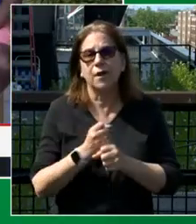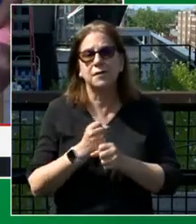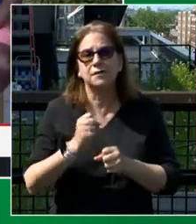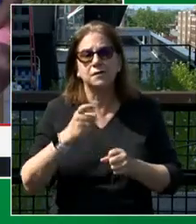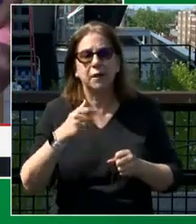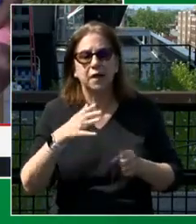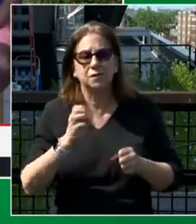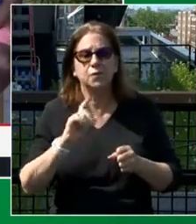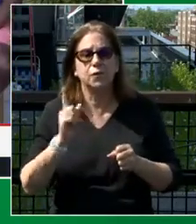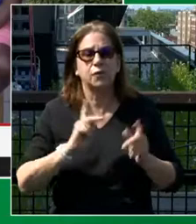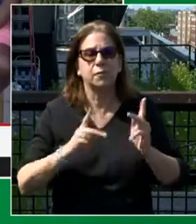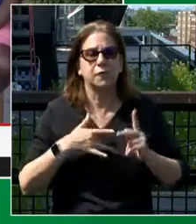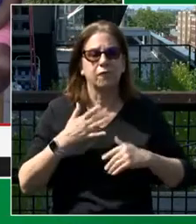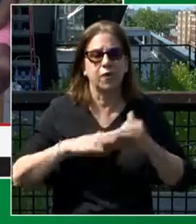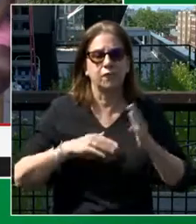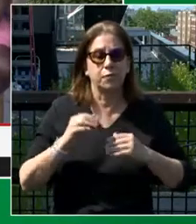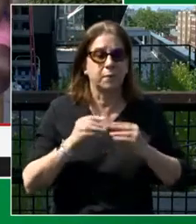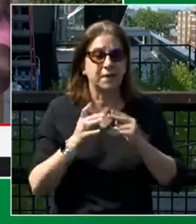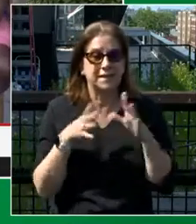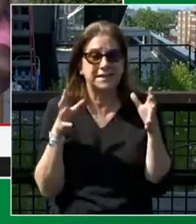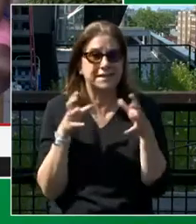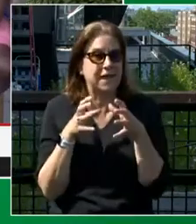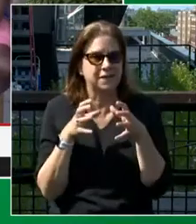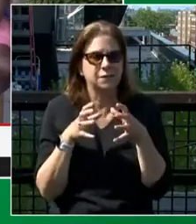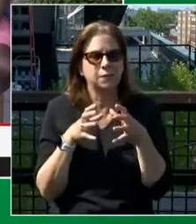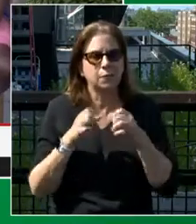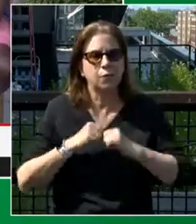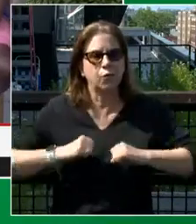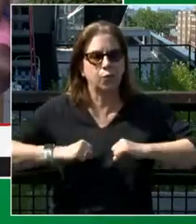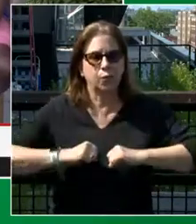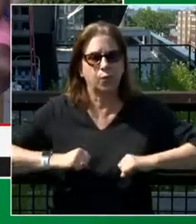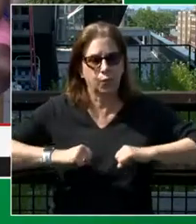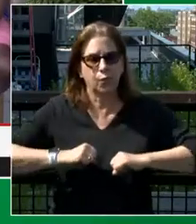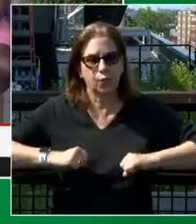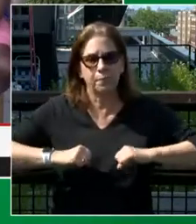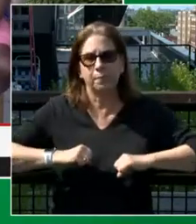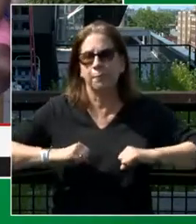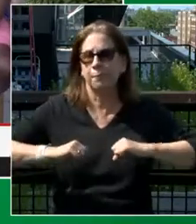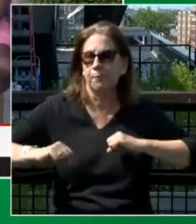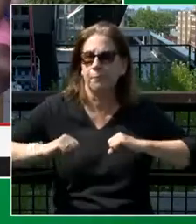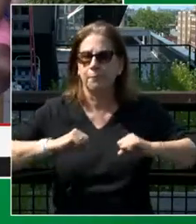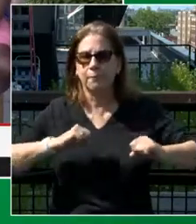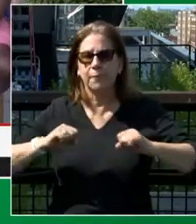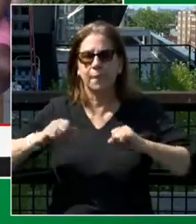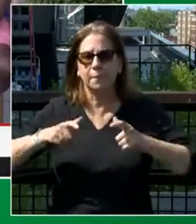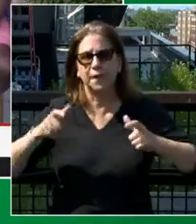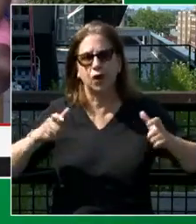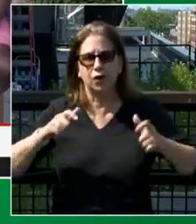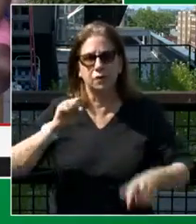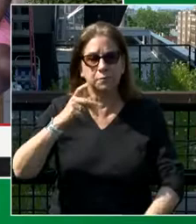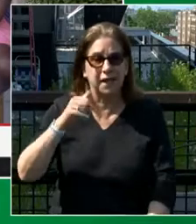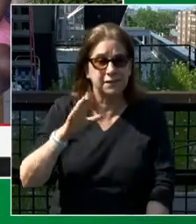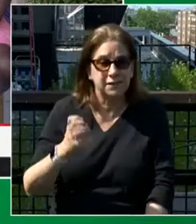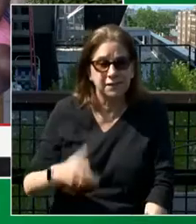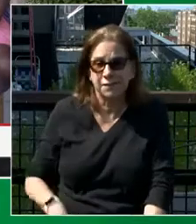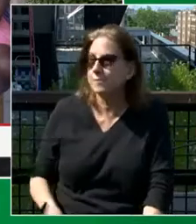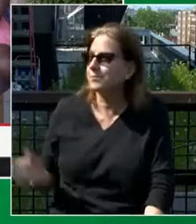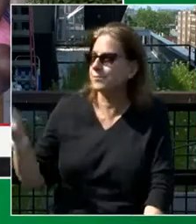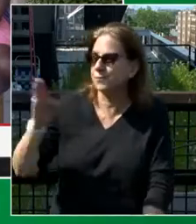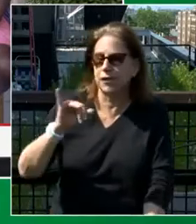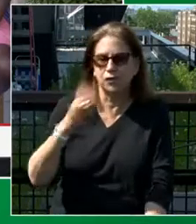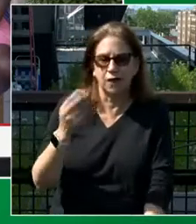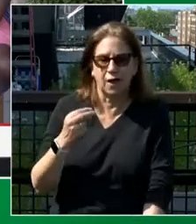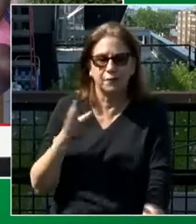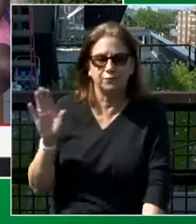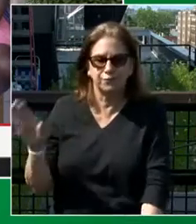And sorry about that. We're That's just, all right. It's live TV. Ooh, yeah. And Whoa. One of your space heaters was Okay.